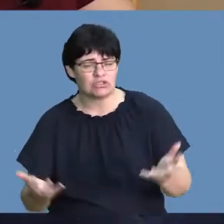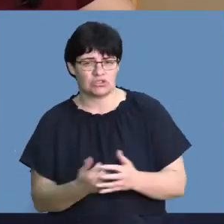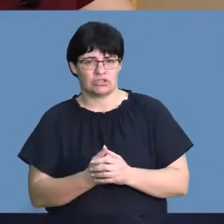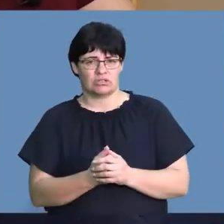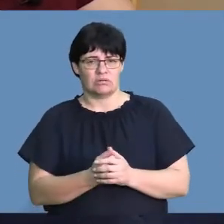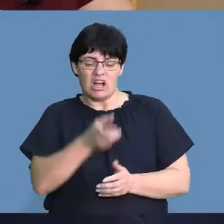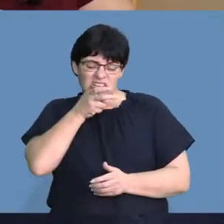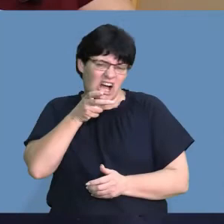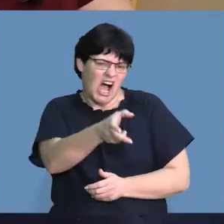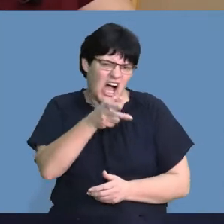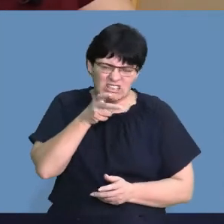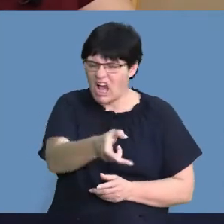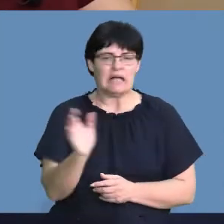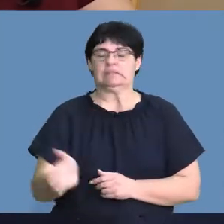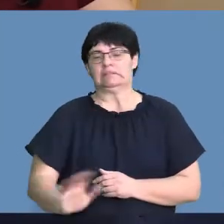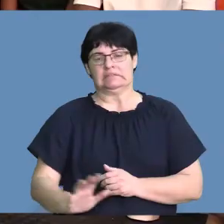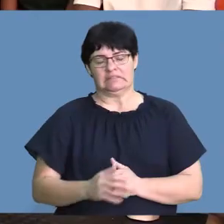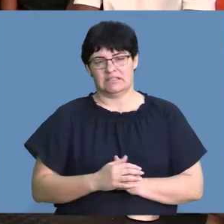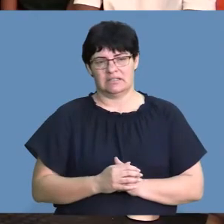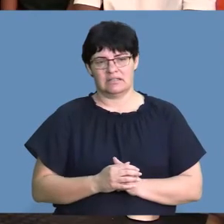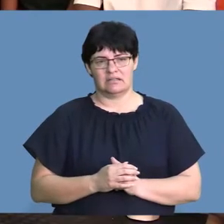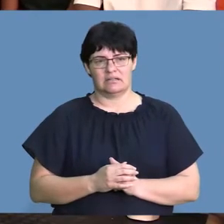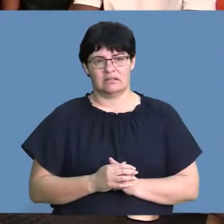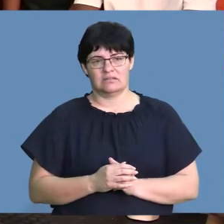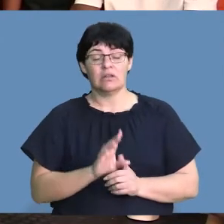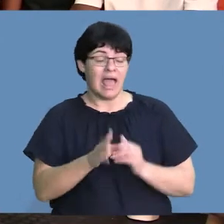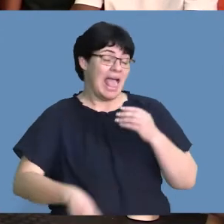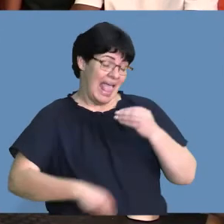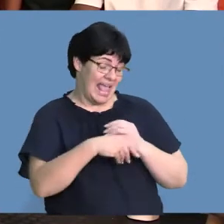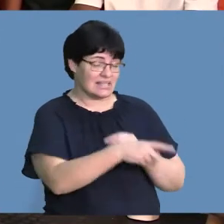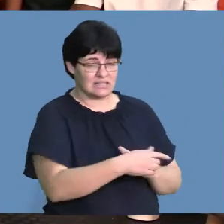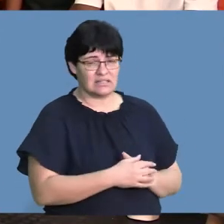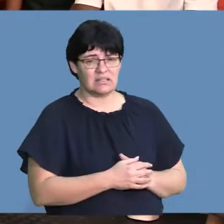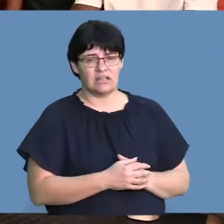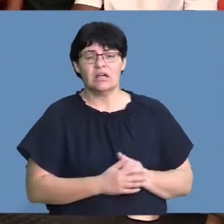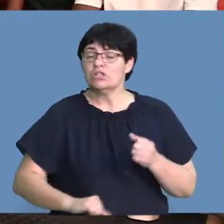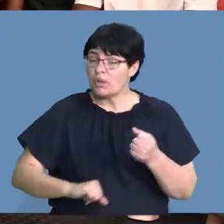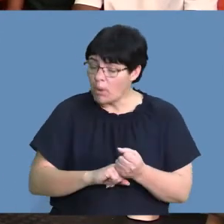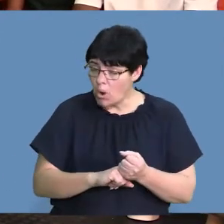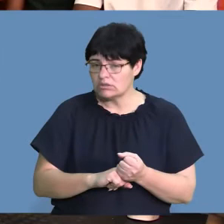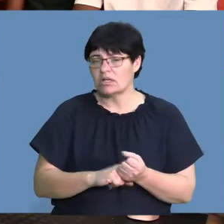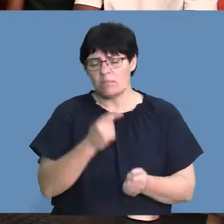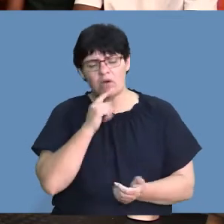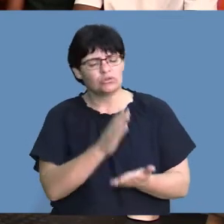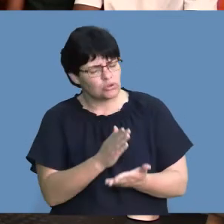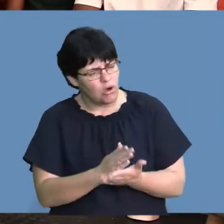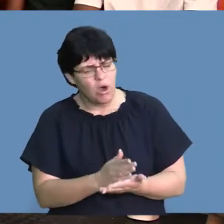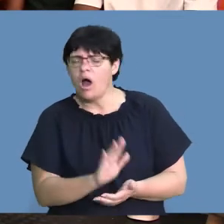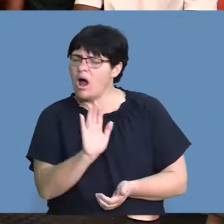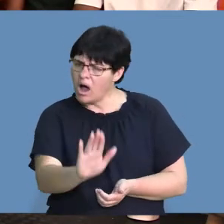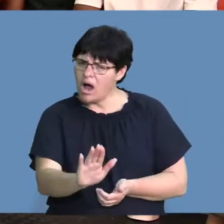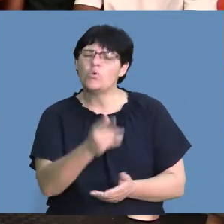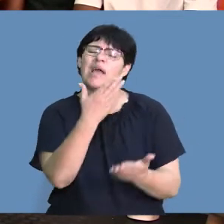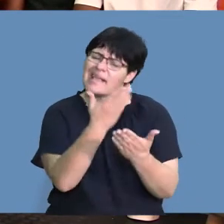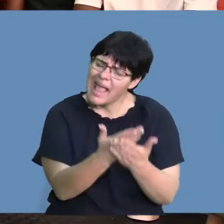her instead of shouting at her. And I think, adding on to that, it's important to support and also reassure the